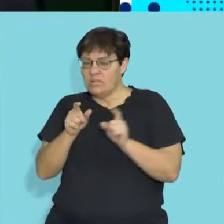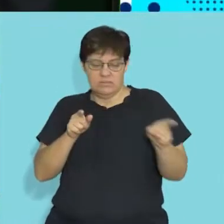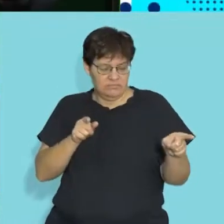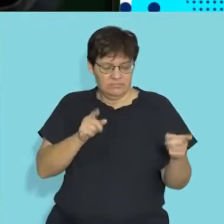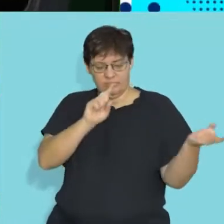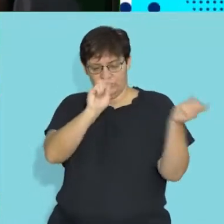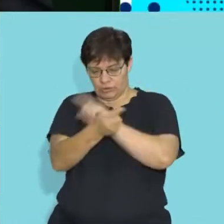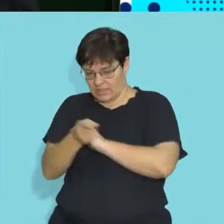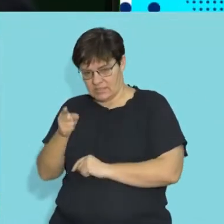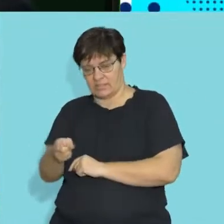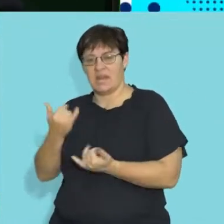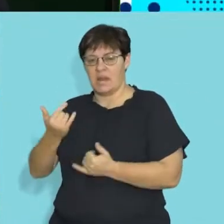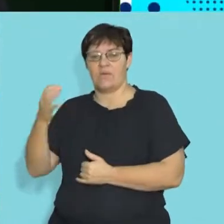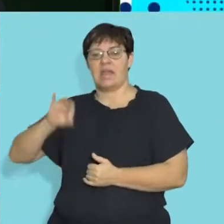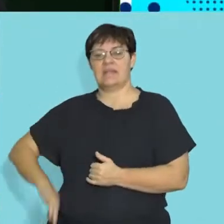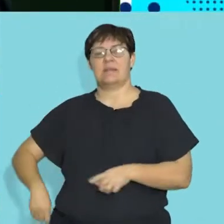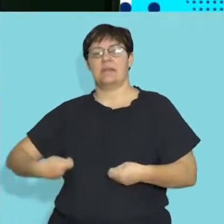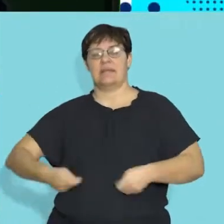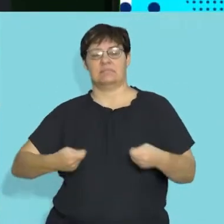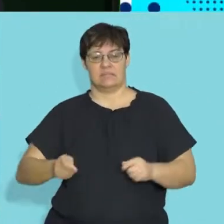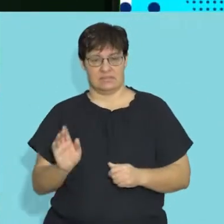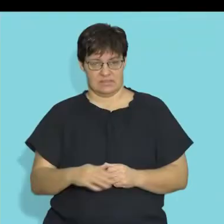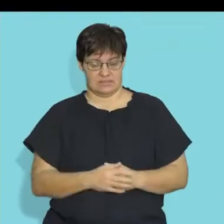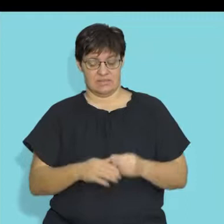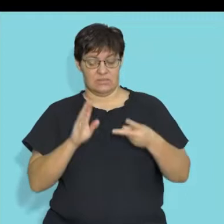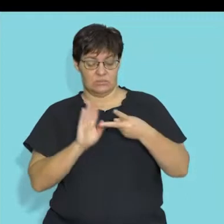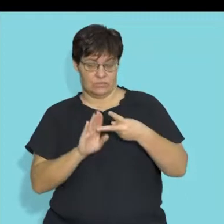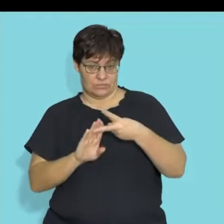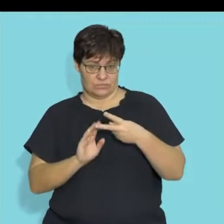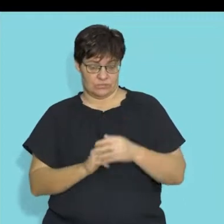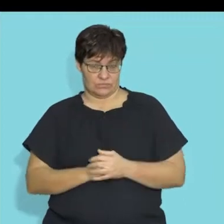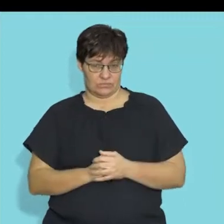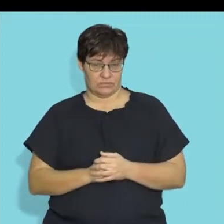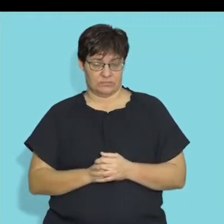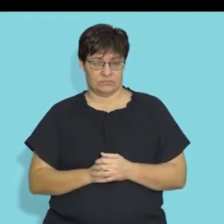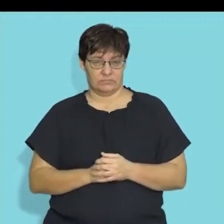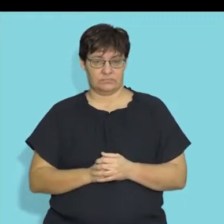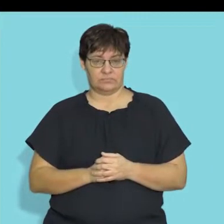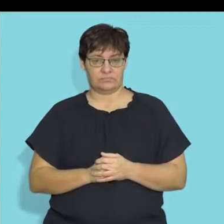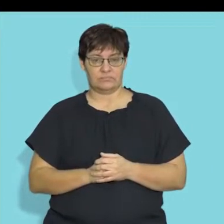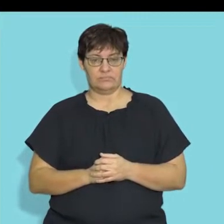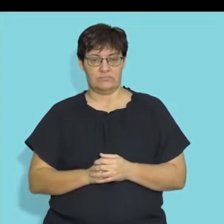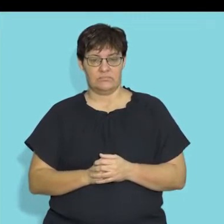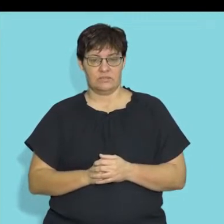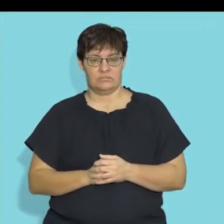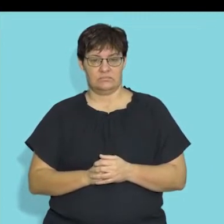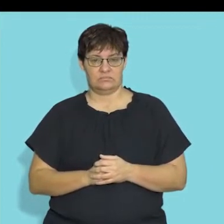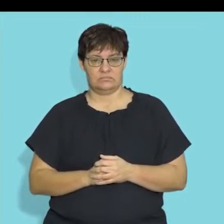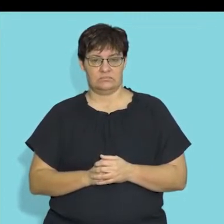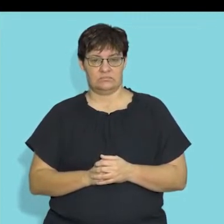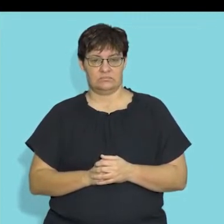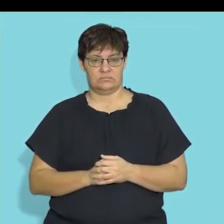to incomes and expenses. Number 2. It looks at the profit or